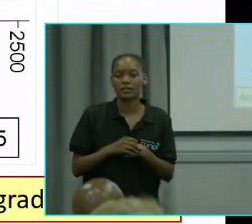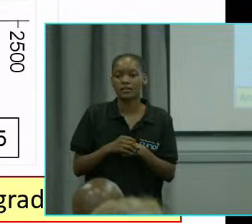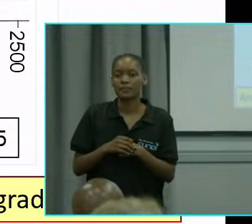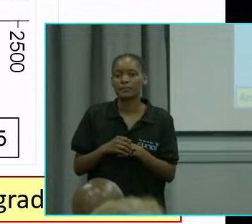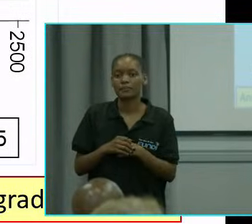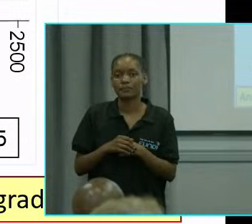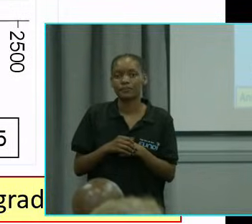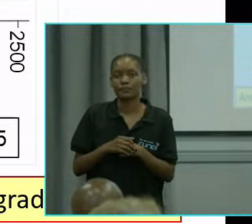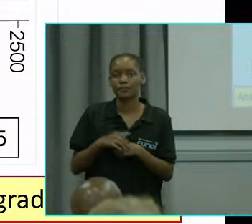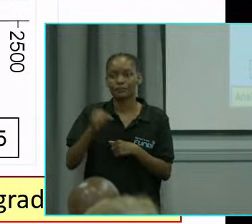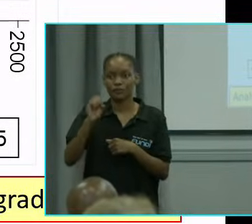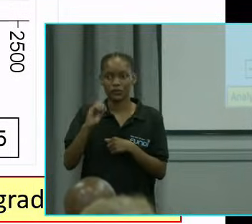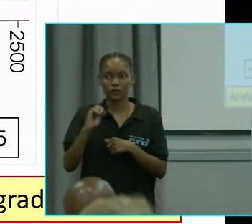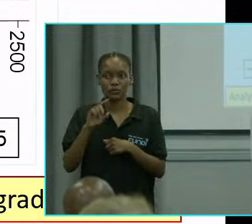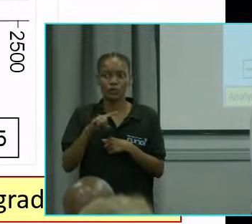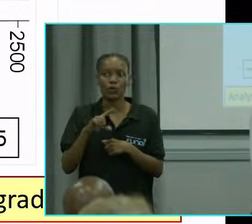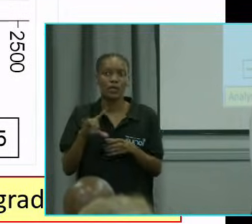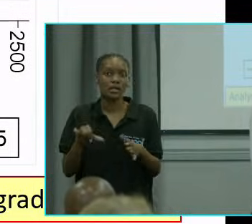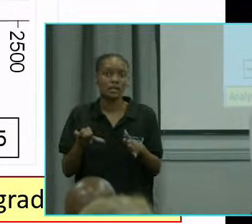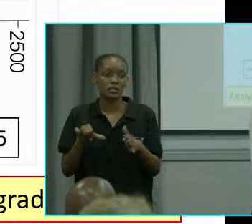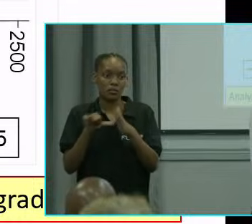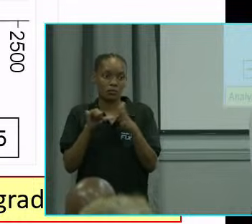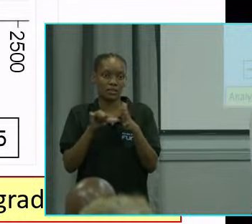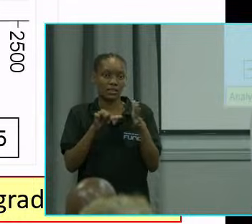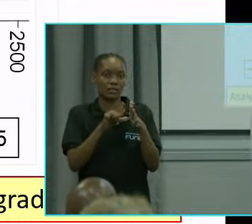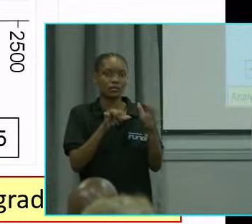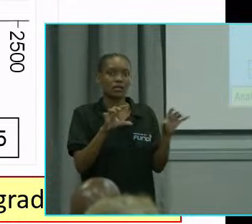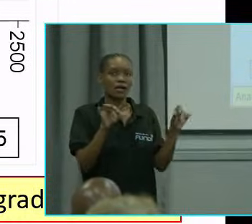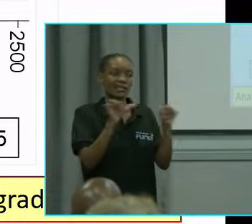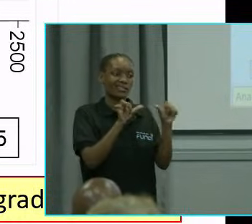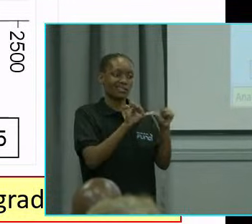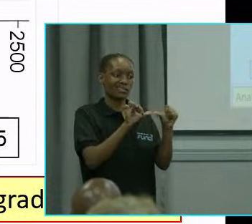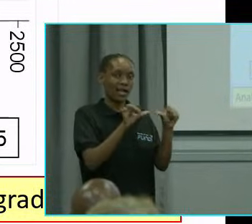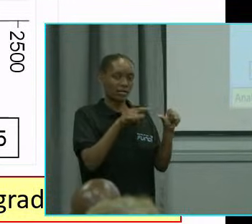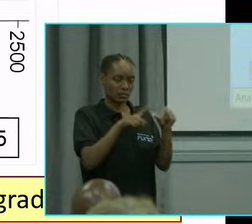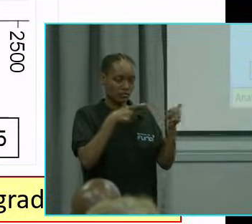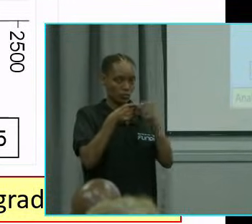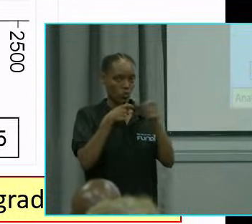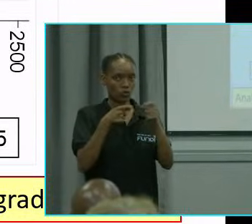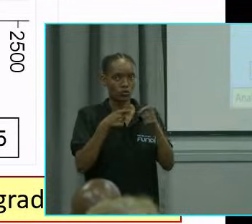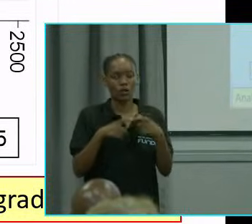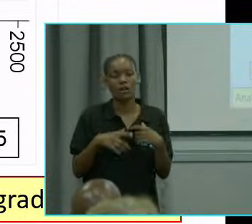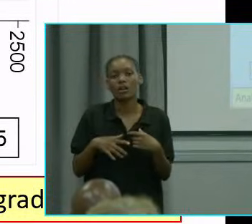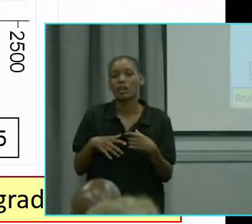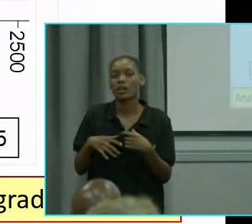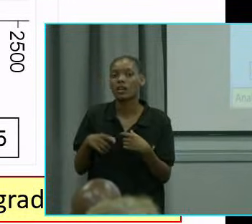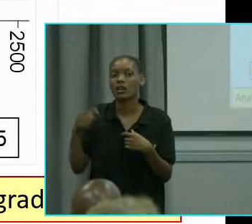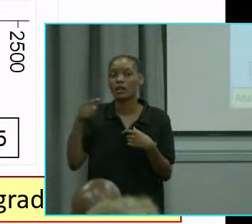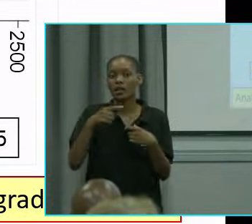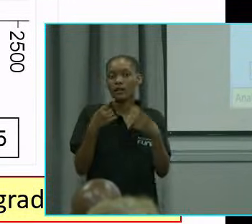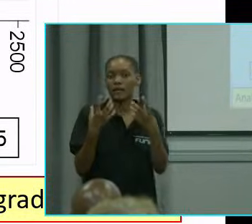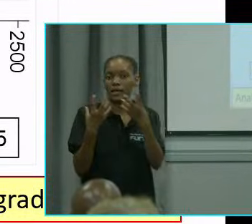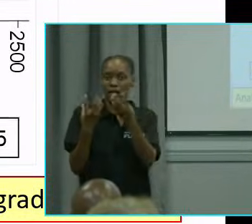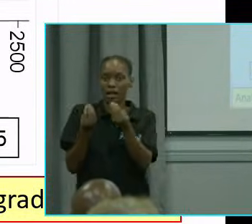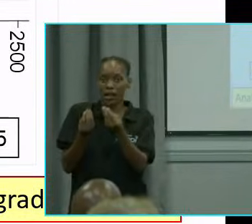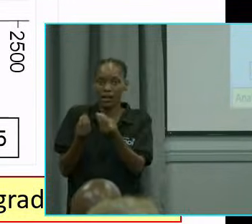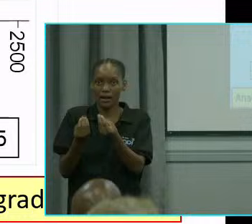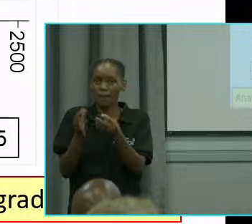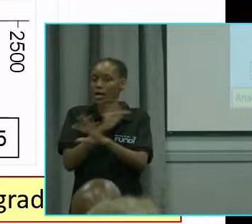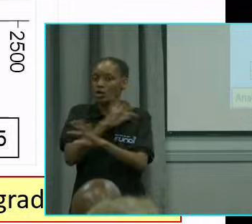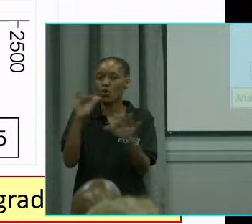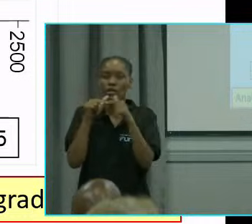So that's why it's important to control for size. So here we have size, and then here we have the number of